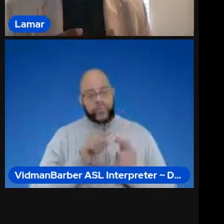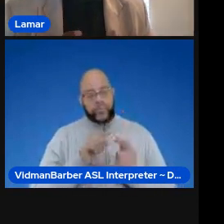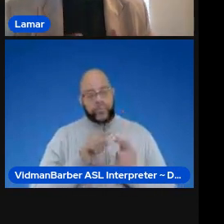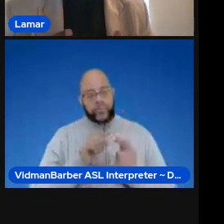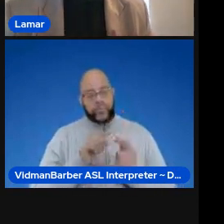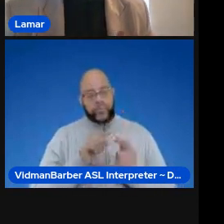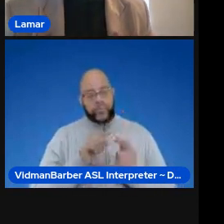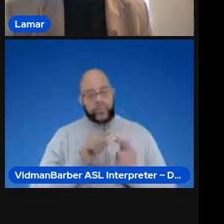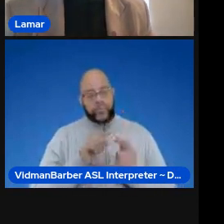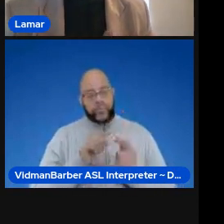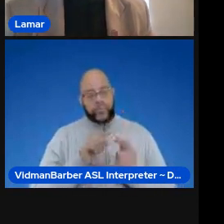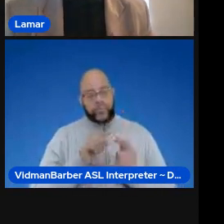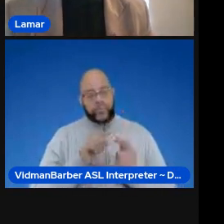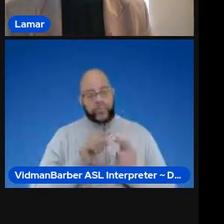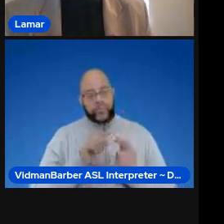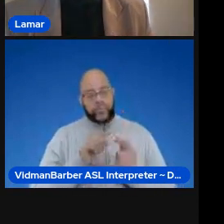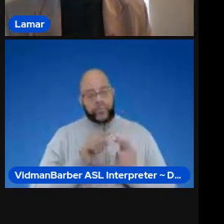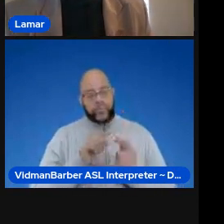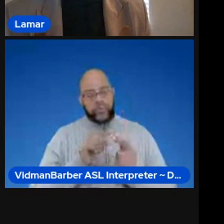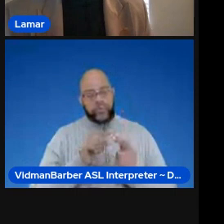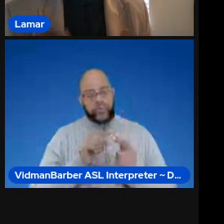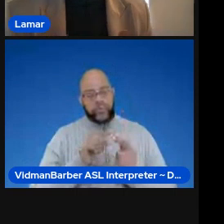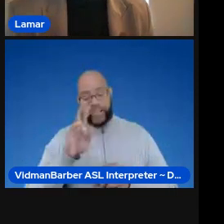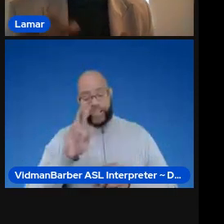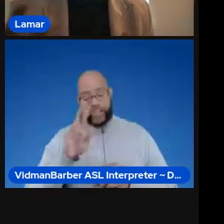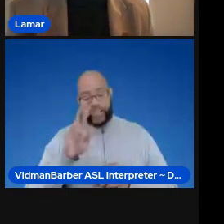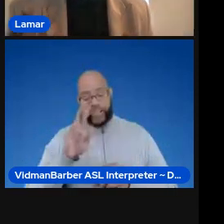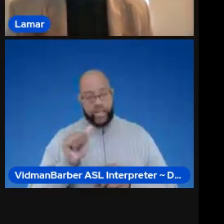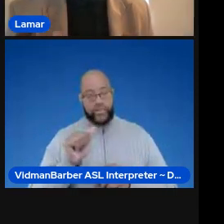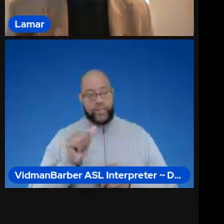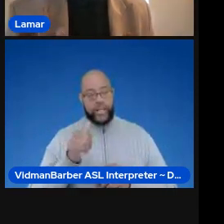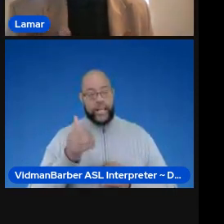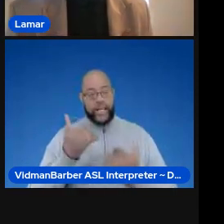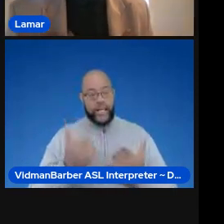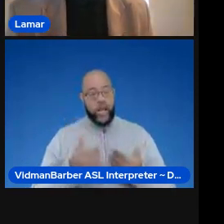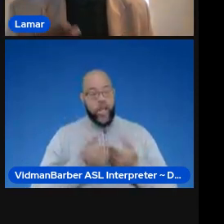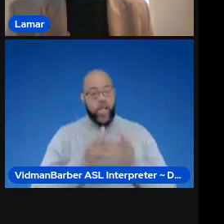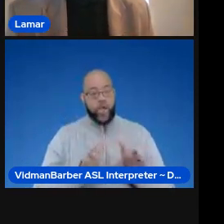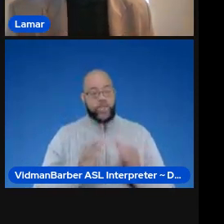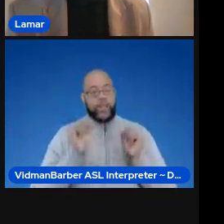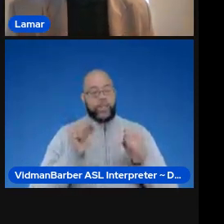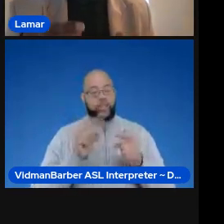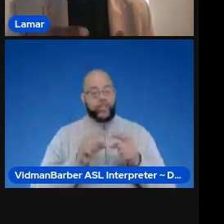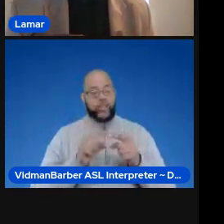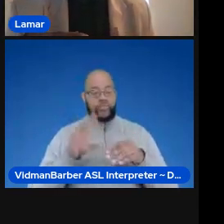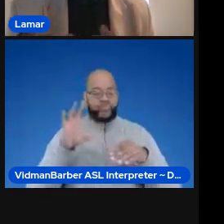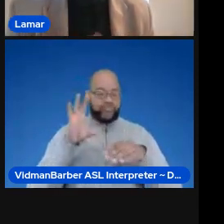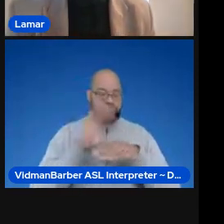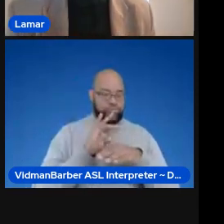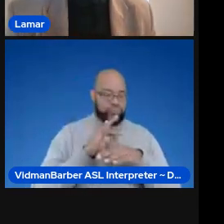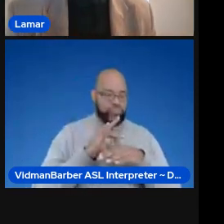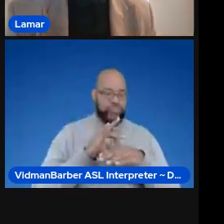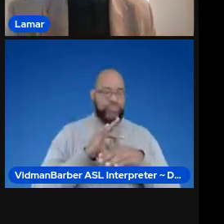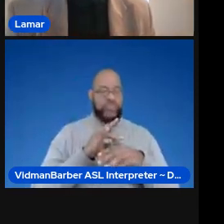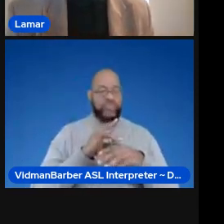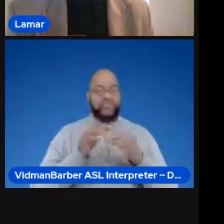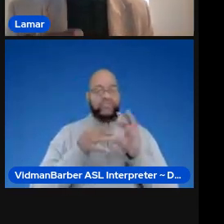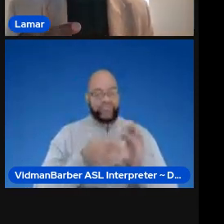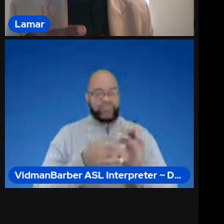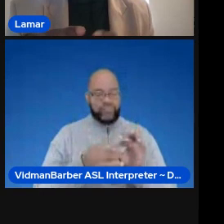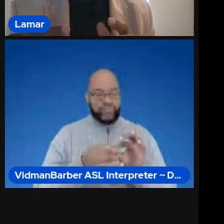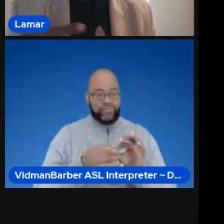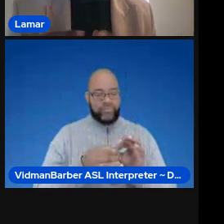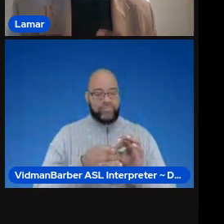these bacteria, these mutant bacteria, have now lost their ability to some extent to efficiently